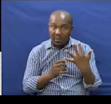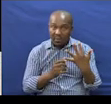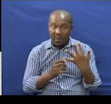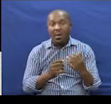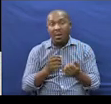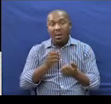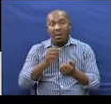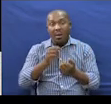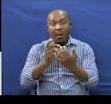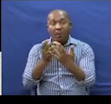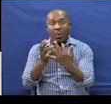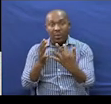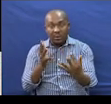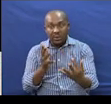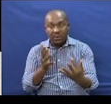problems.